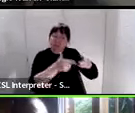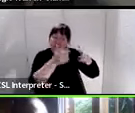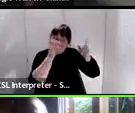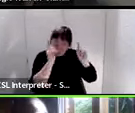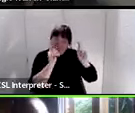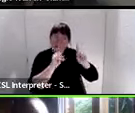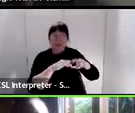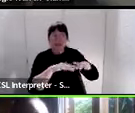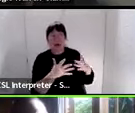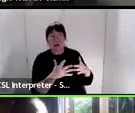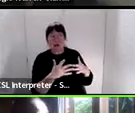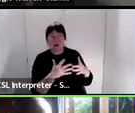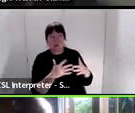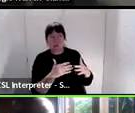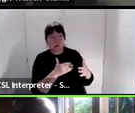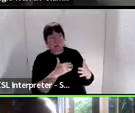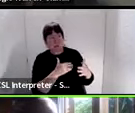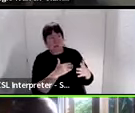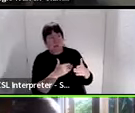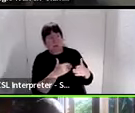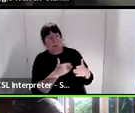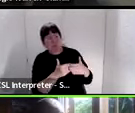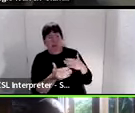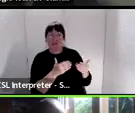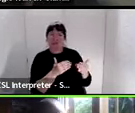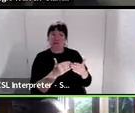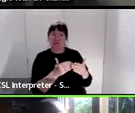but like the outliers are neurodiverse people. So